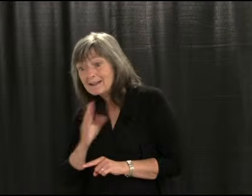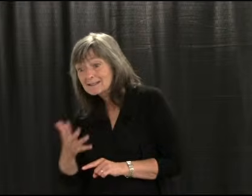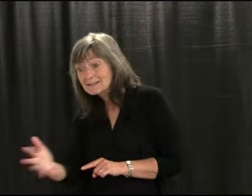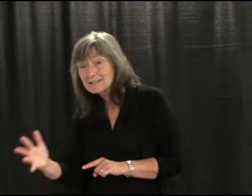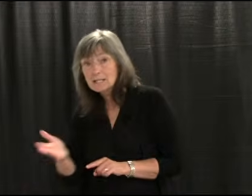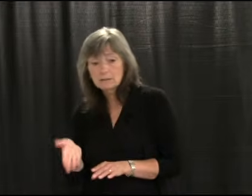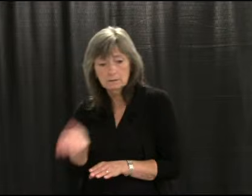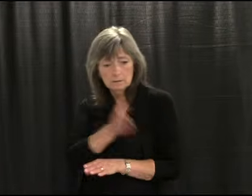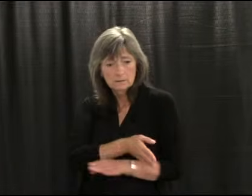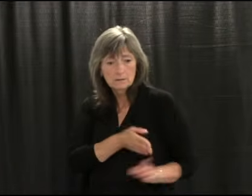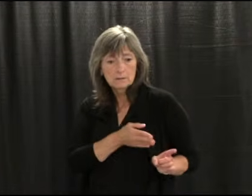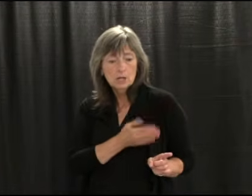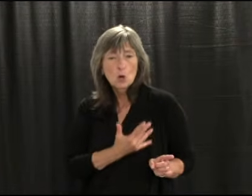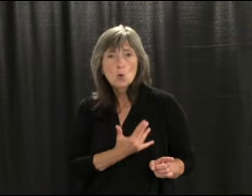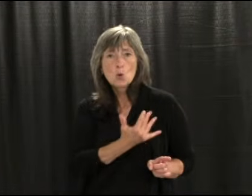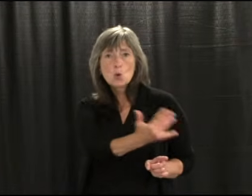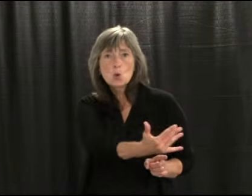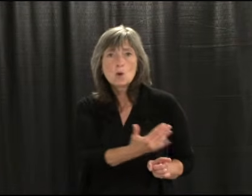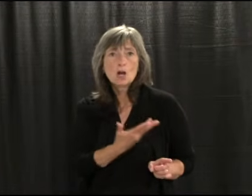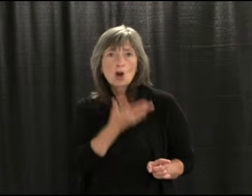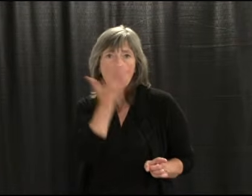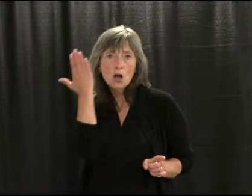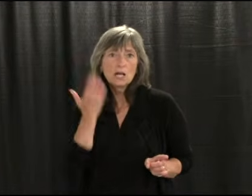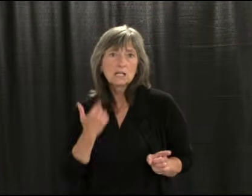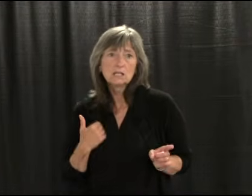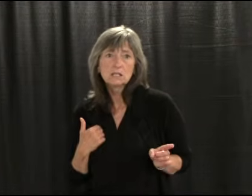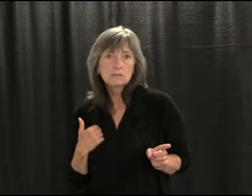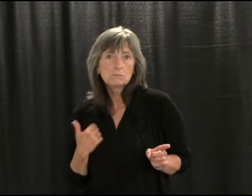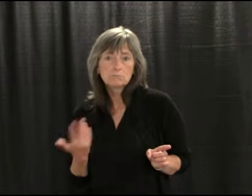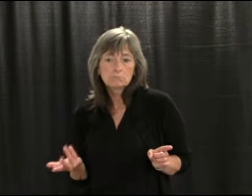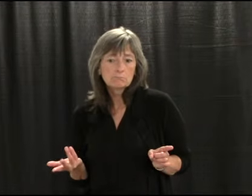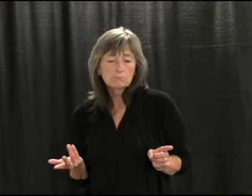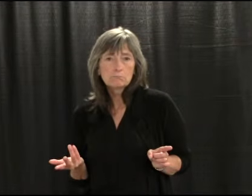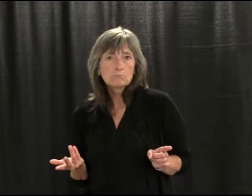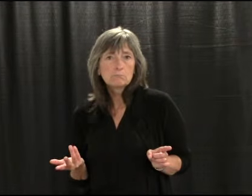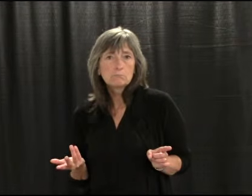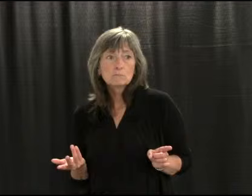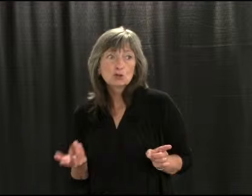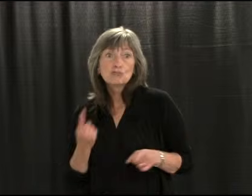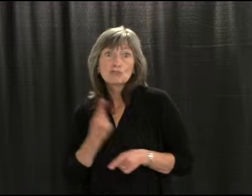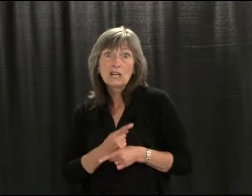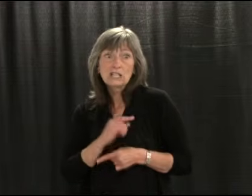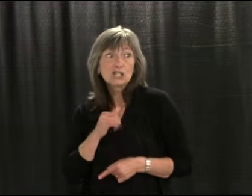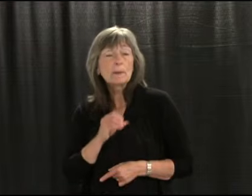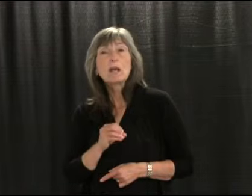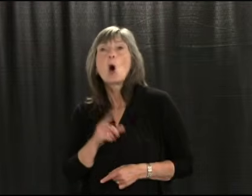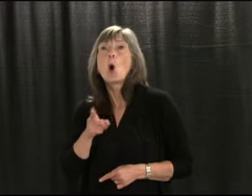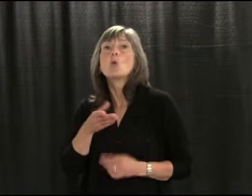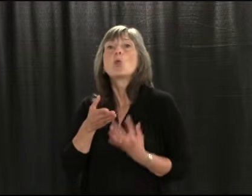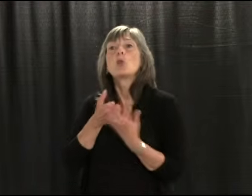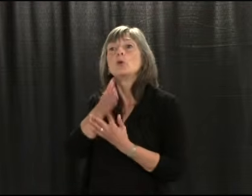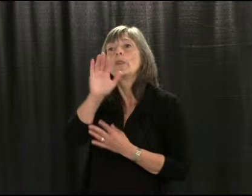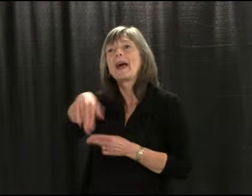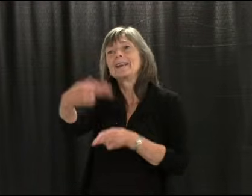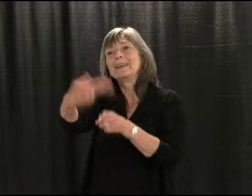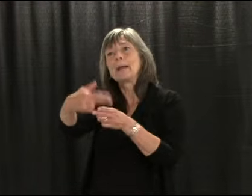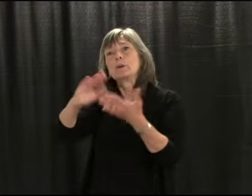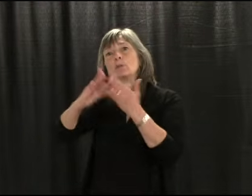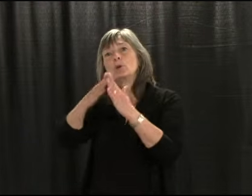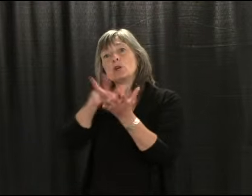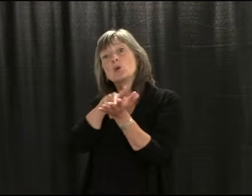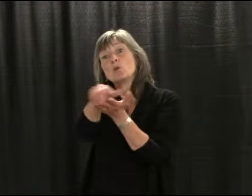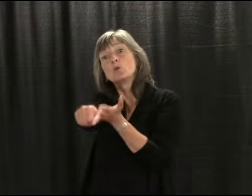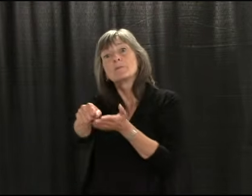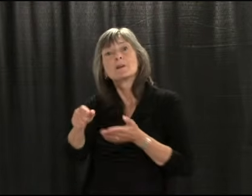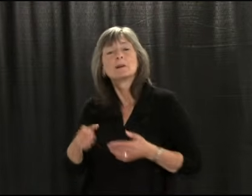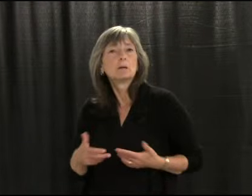to the ground in ashes and not even the chimney left. So to Jamie's point, you can't just say, well, the fire went through that community, because the fire